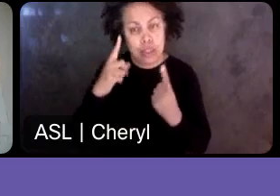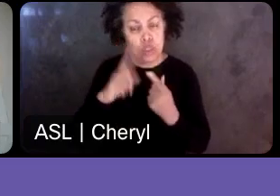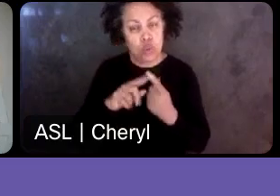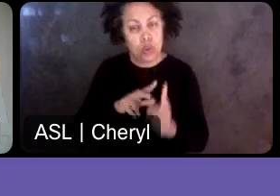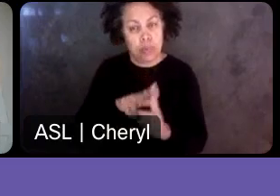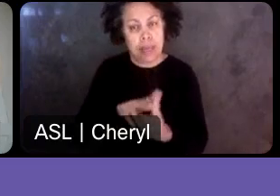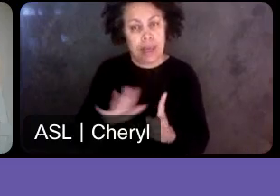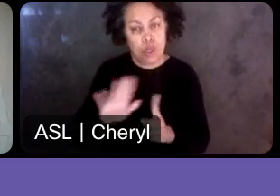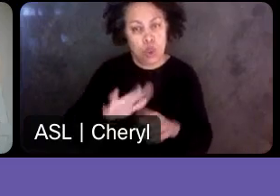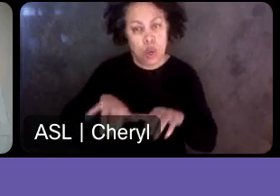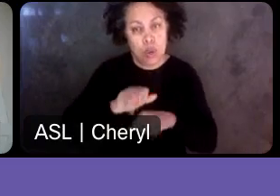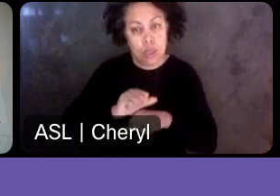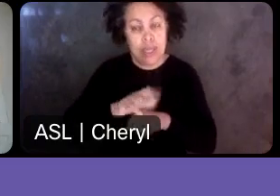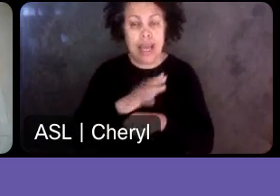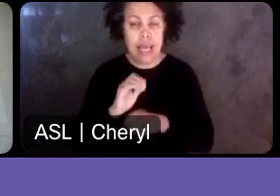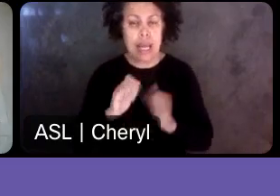building resources.